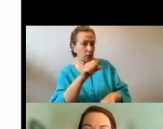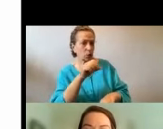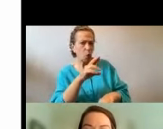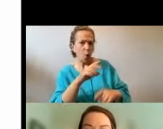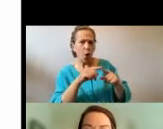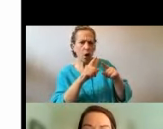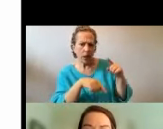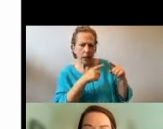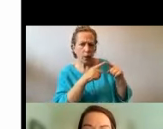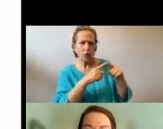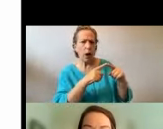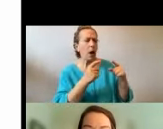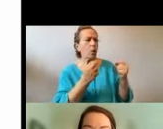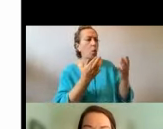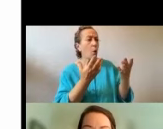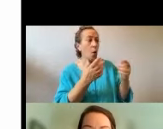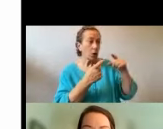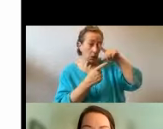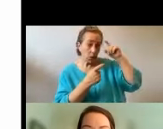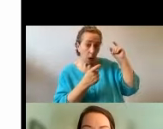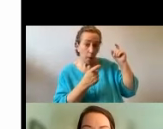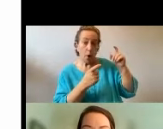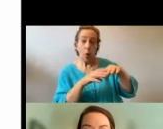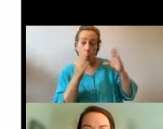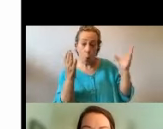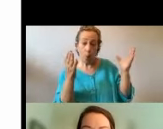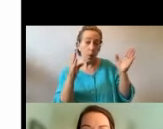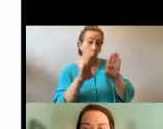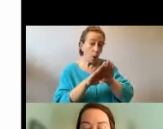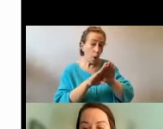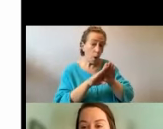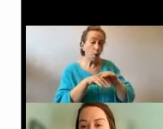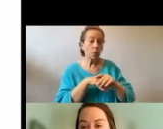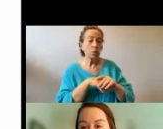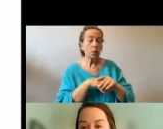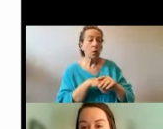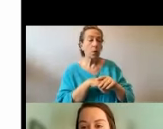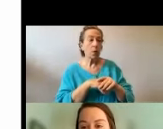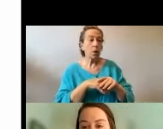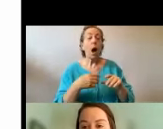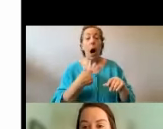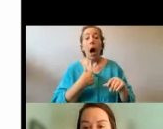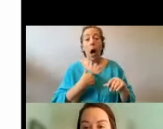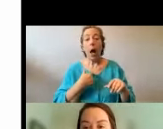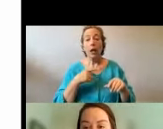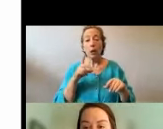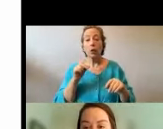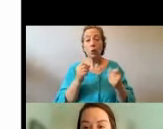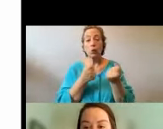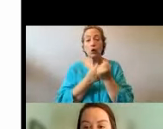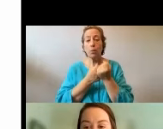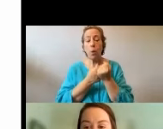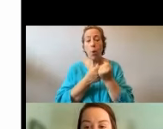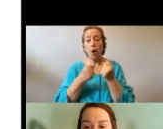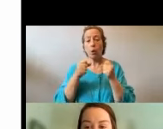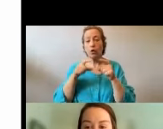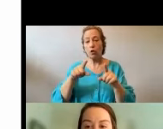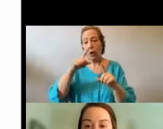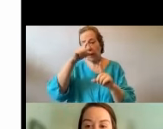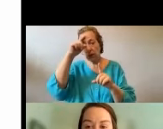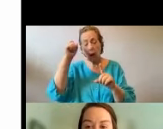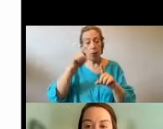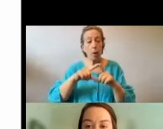support do they have over the summer? So I support the cases over the summer, but at other clinics, they might have